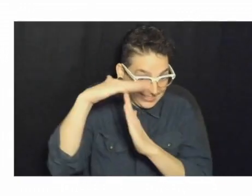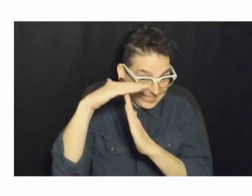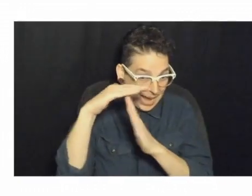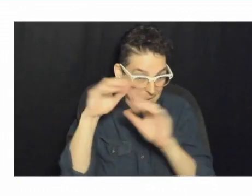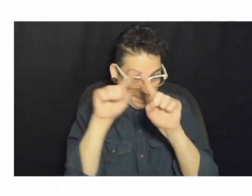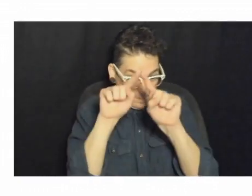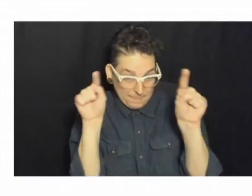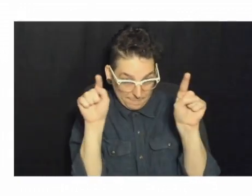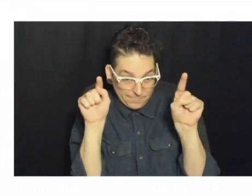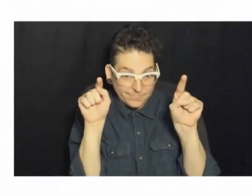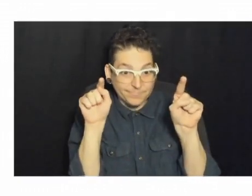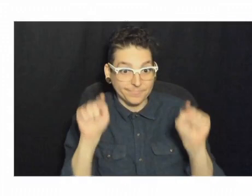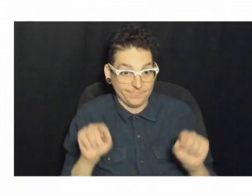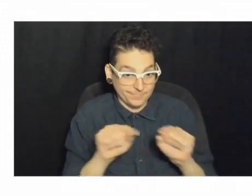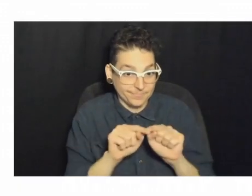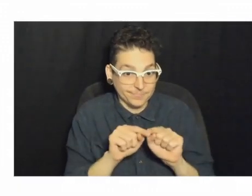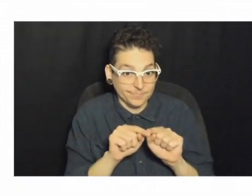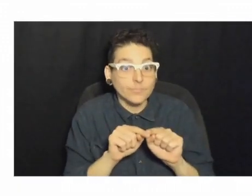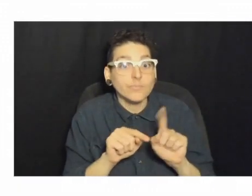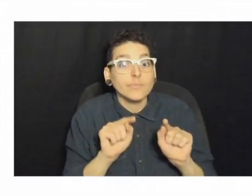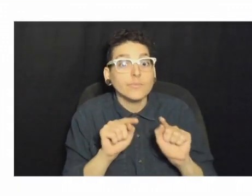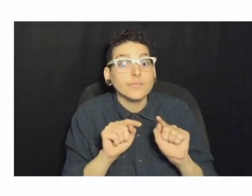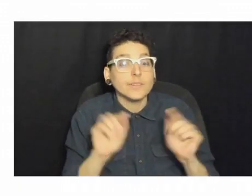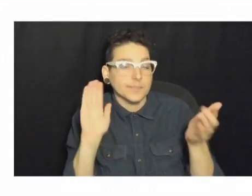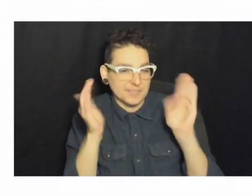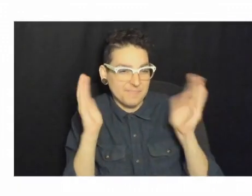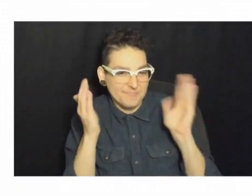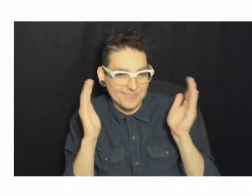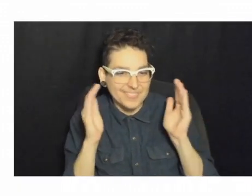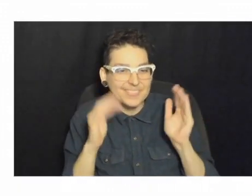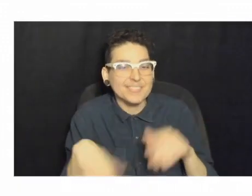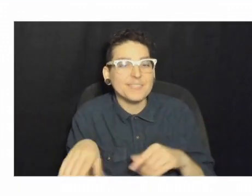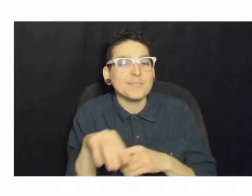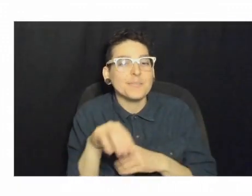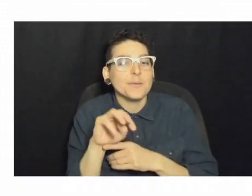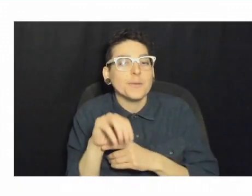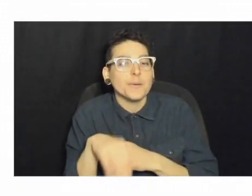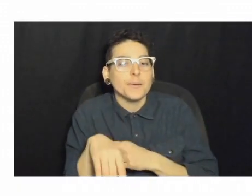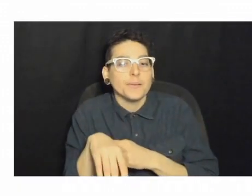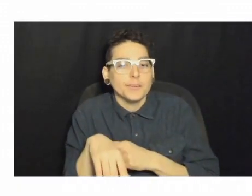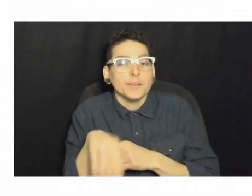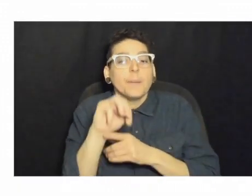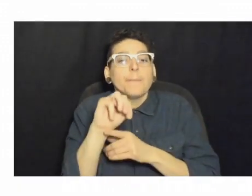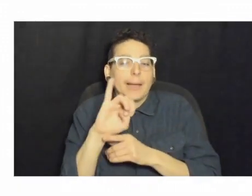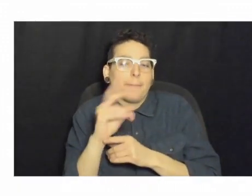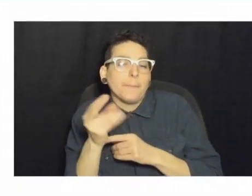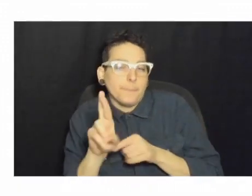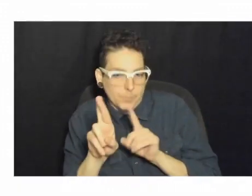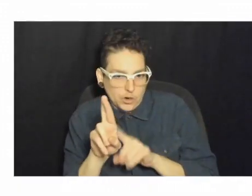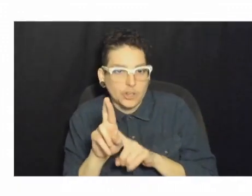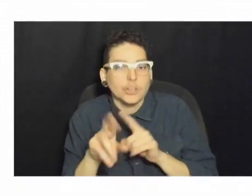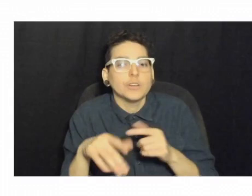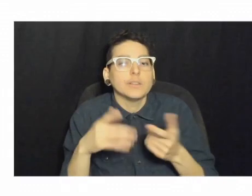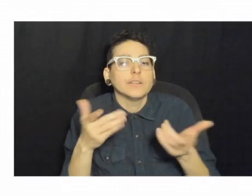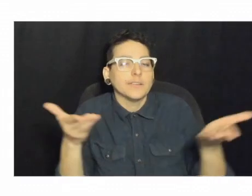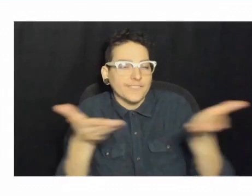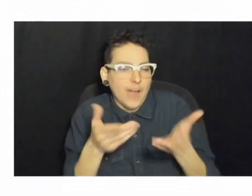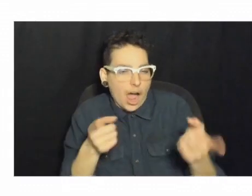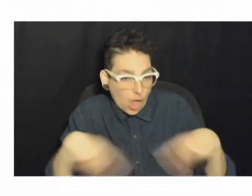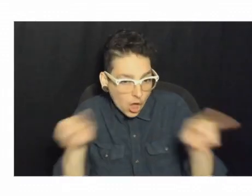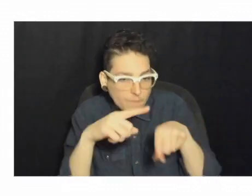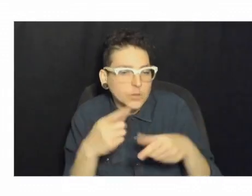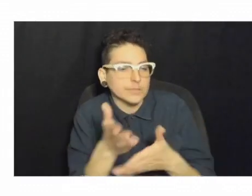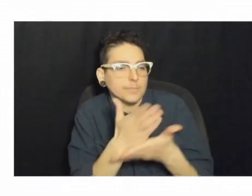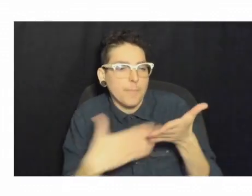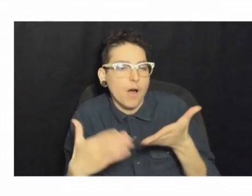Miro board today, and invite you all to take a few moments to think about the questions that we have